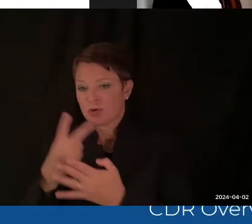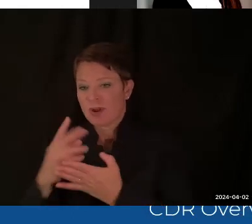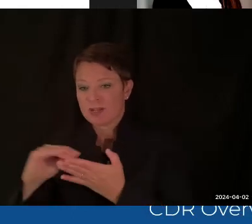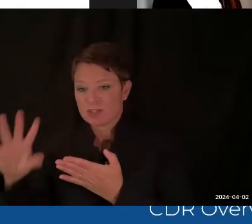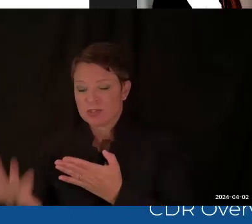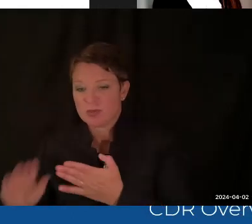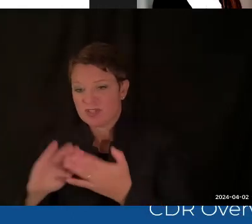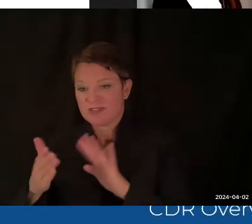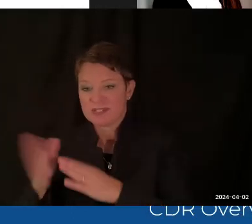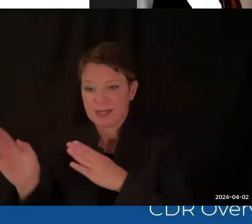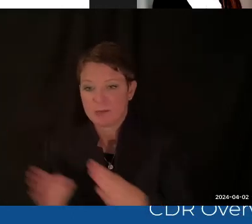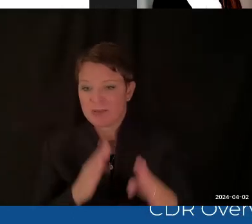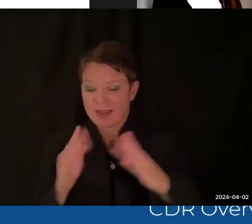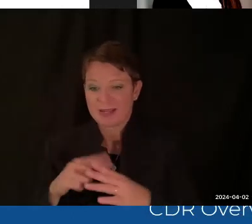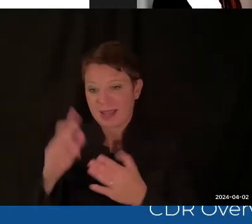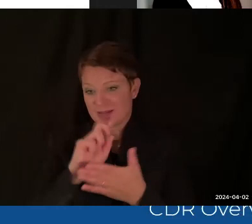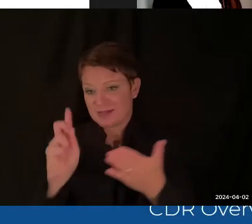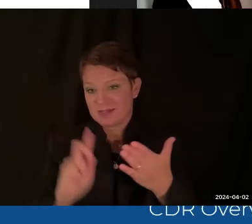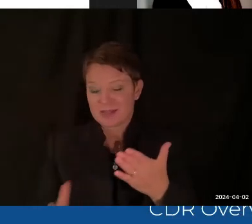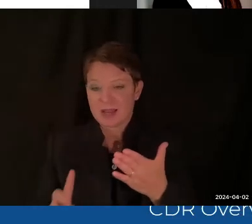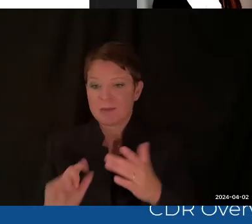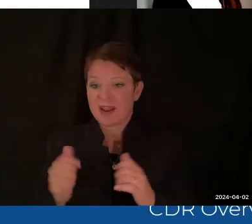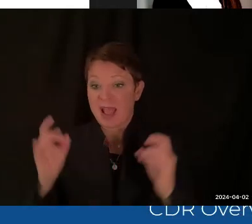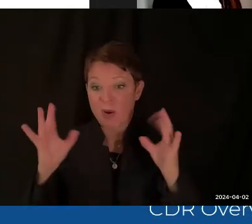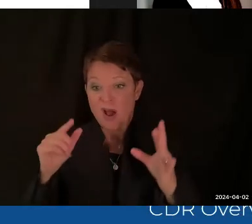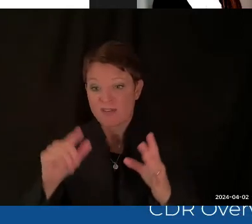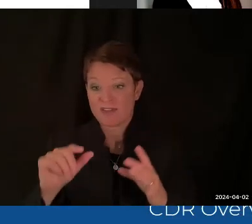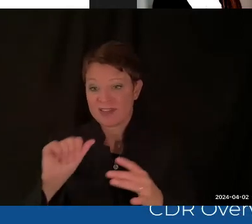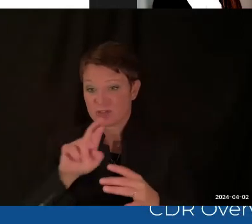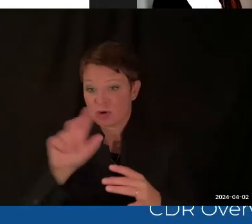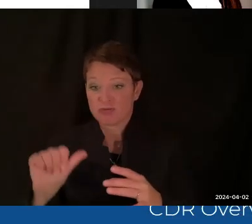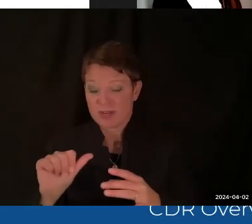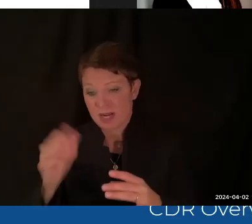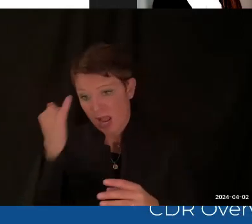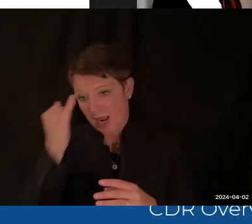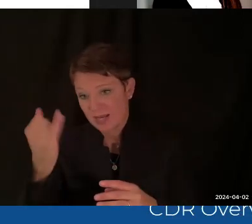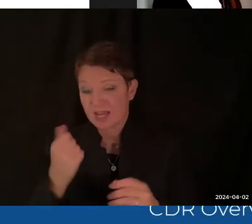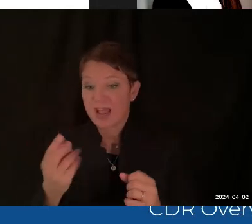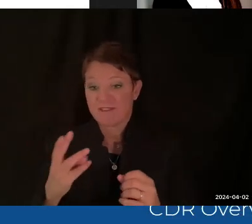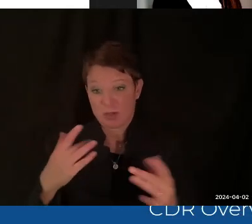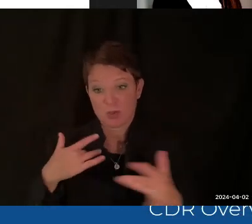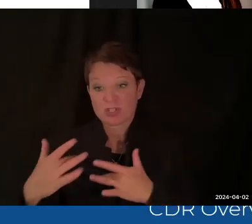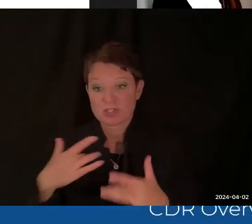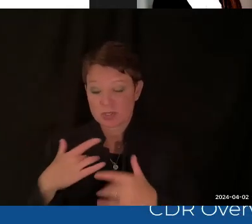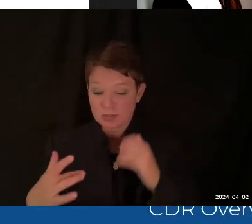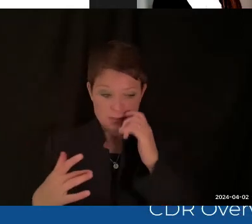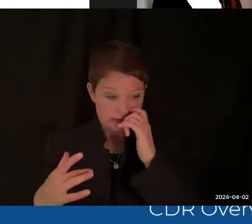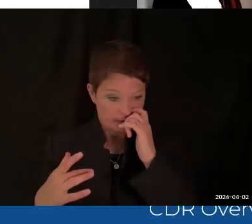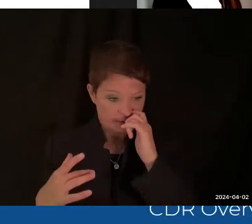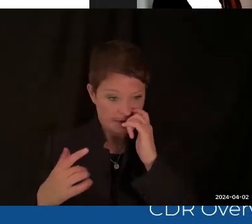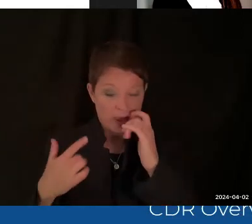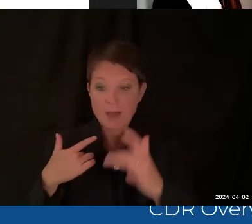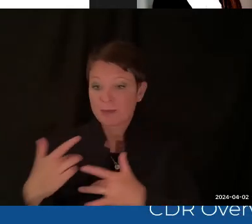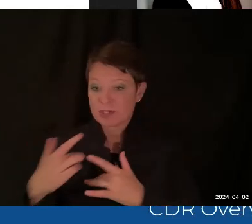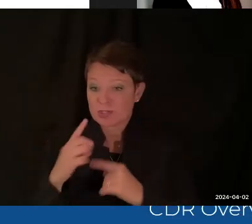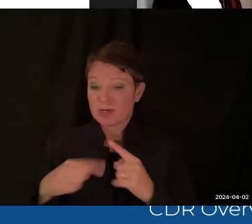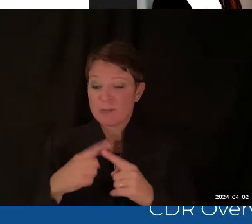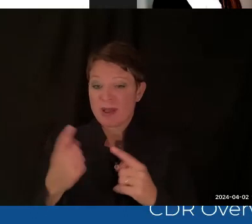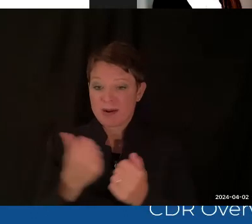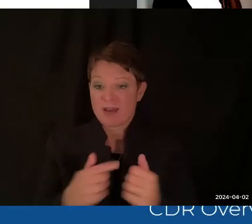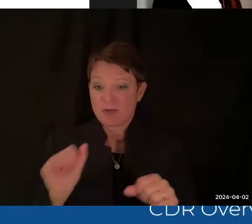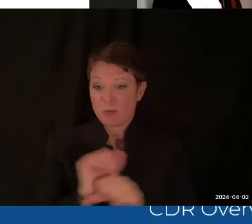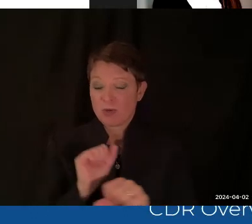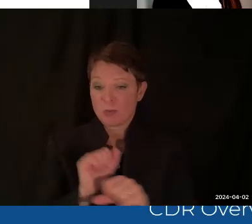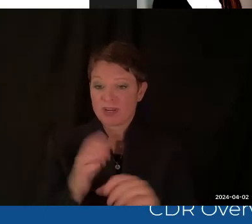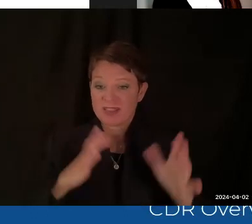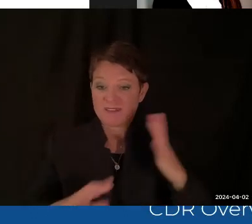of city planning and design about how terrible this arena is. I have a few concerns. I'm concerned about everyone working at the